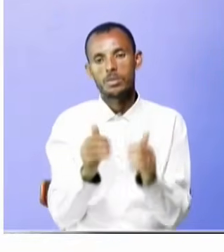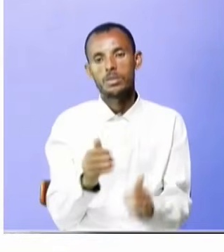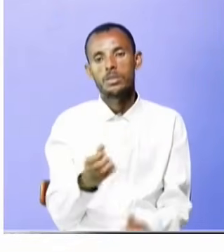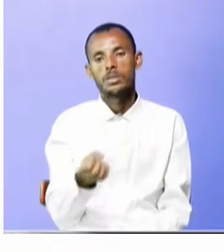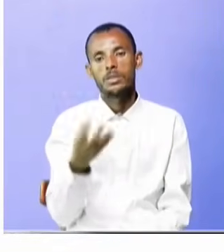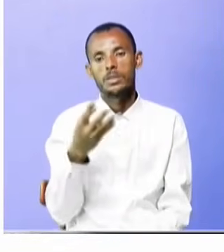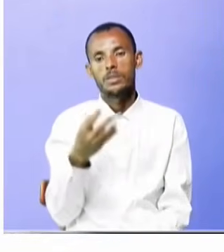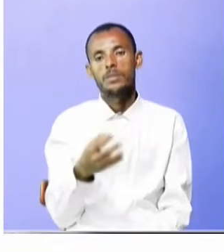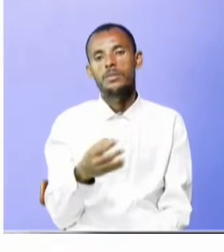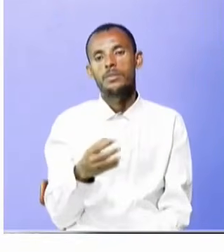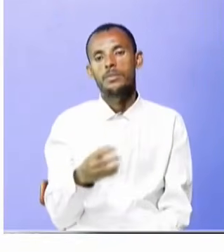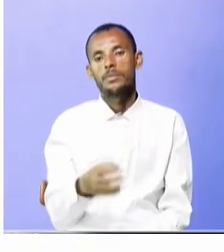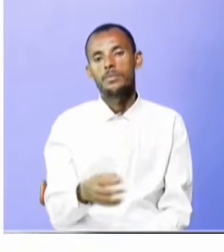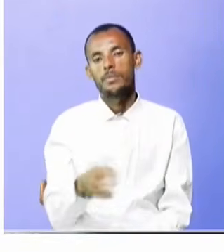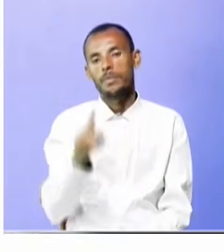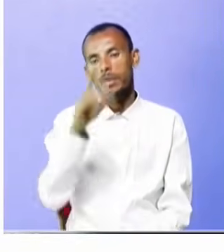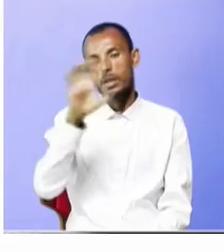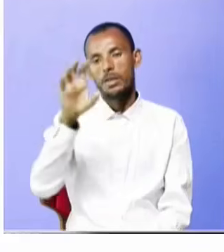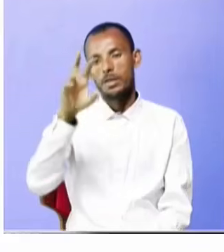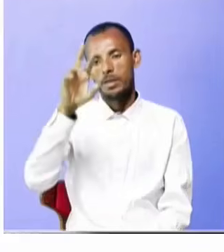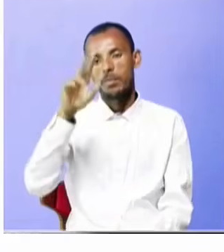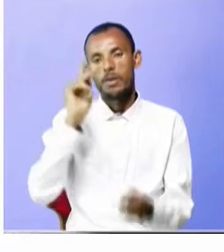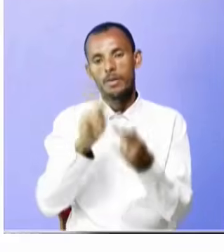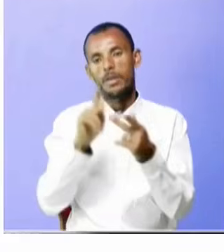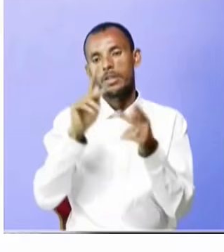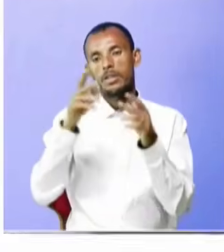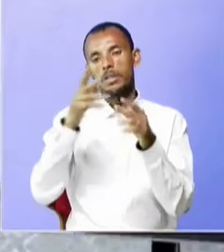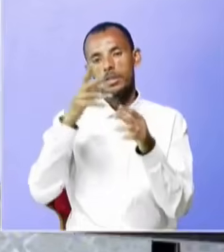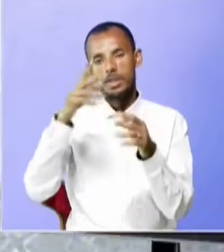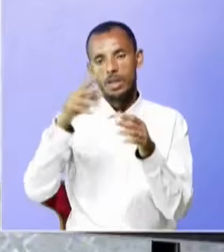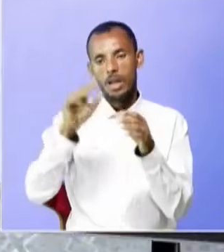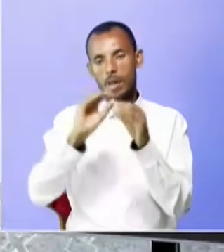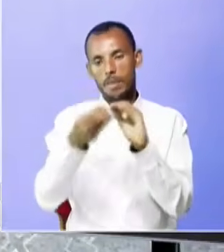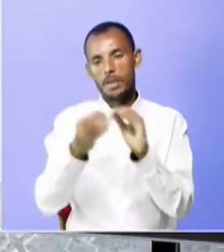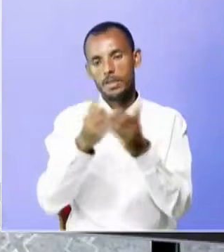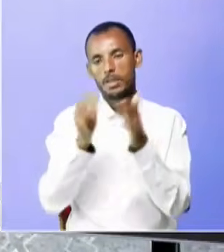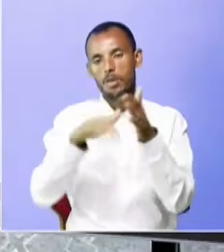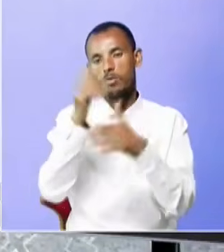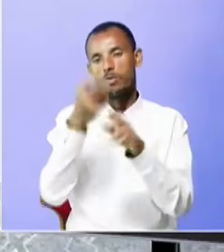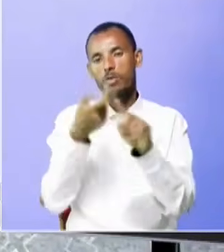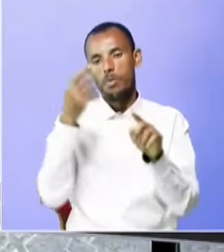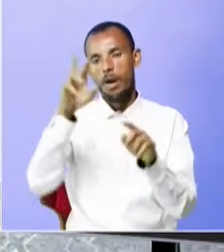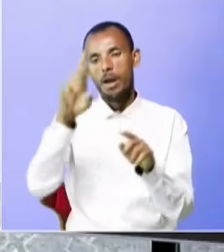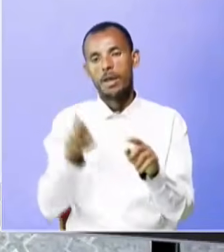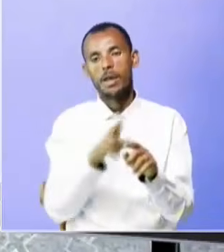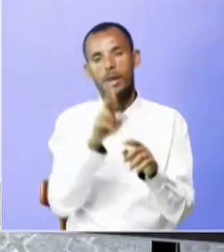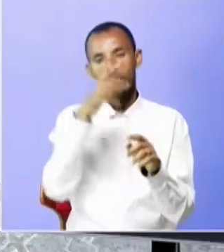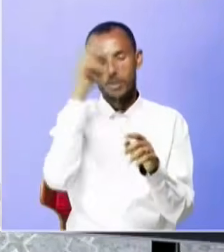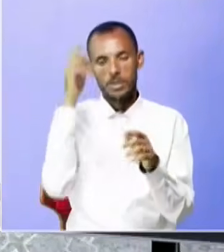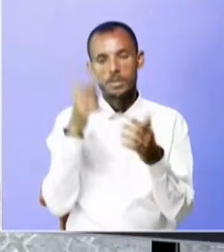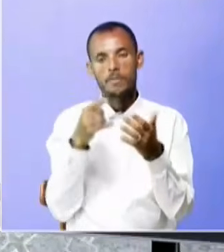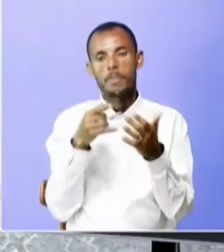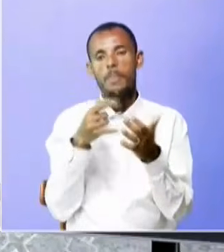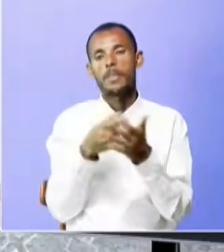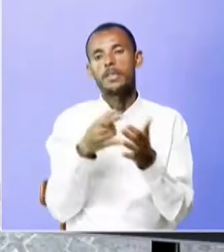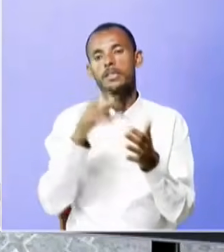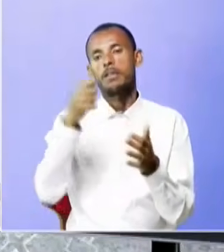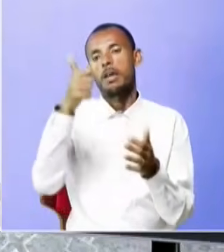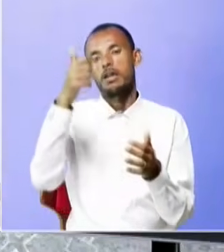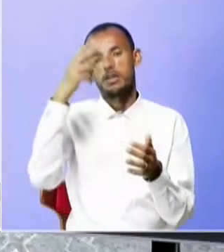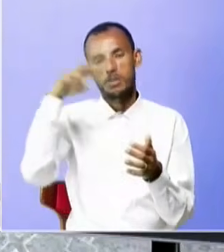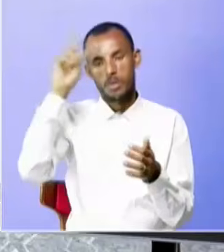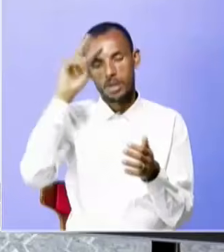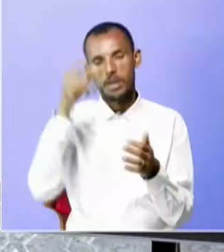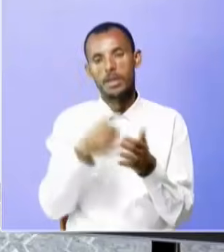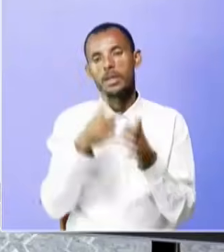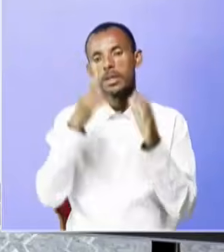square. So 100 is a perfect number. It can be taken out from radical because 100 is 10 square. So it